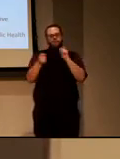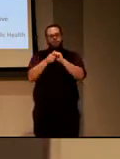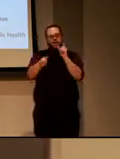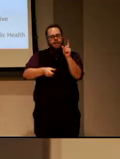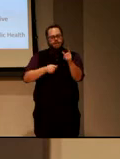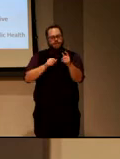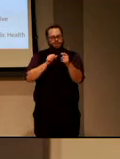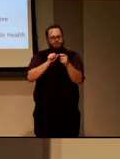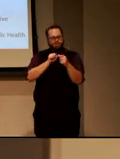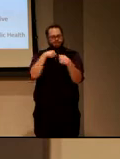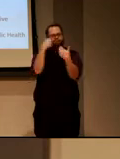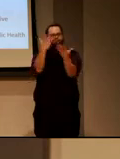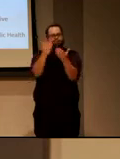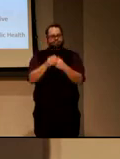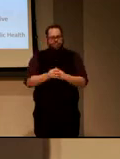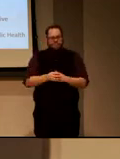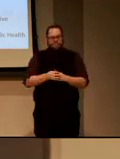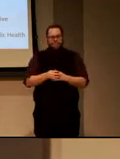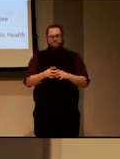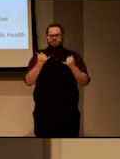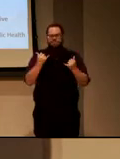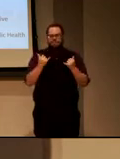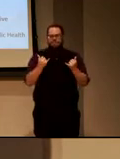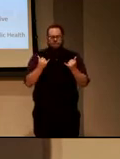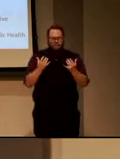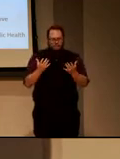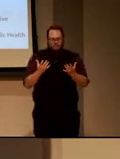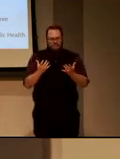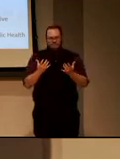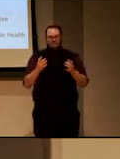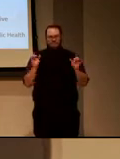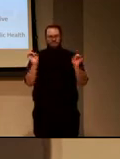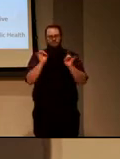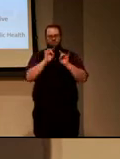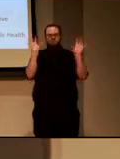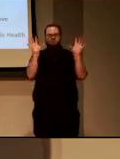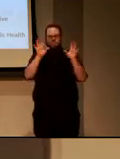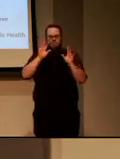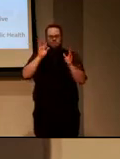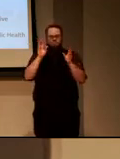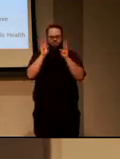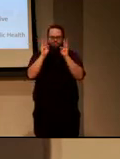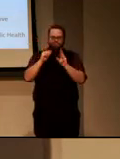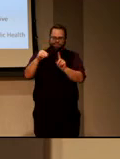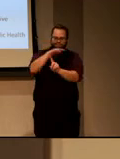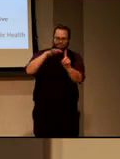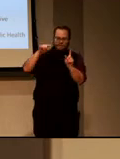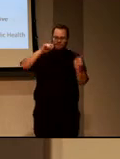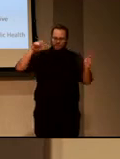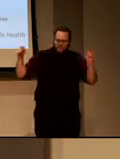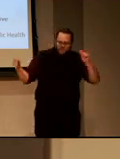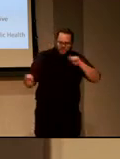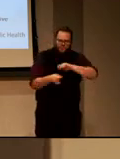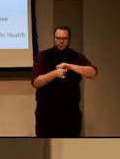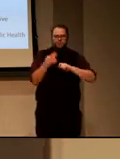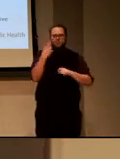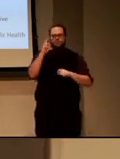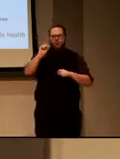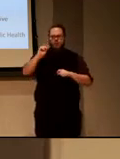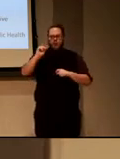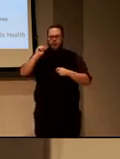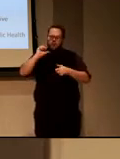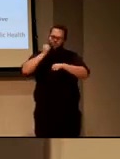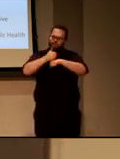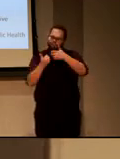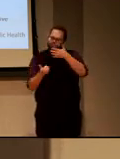In this moment of unprecedented and dramatic environmental change, the UO has made it a priority